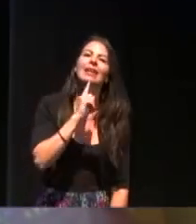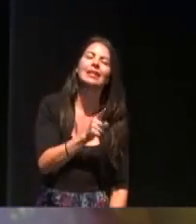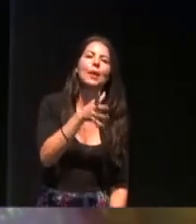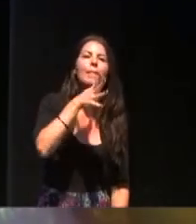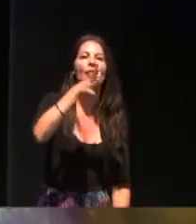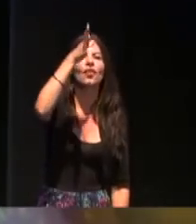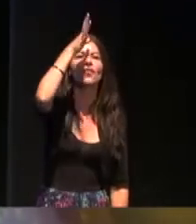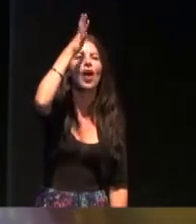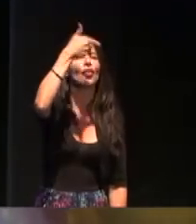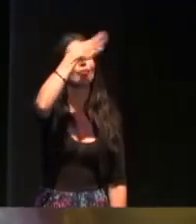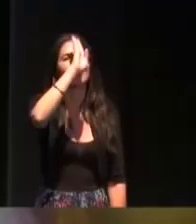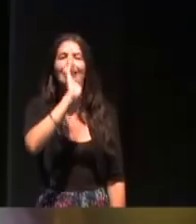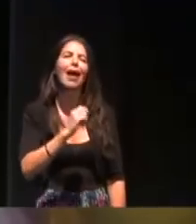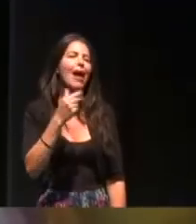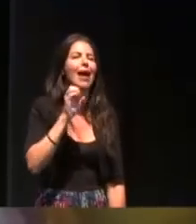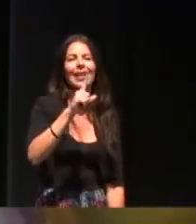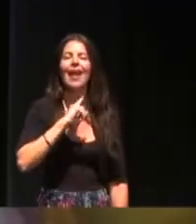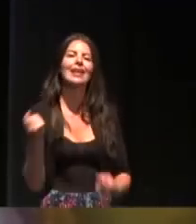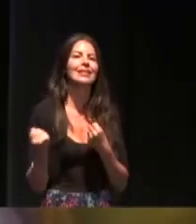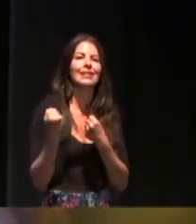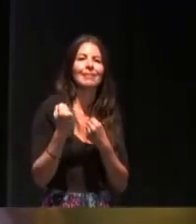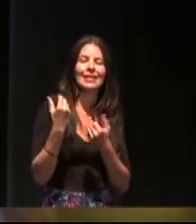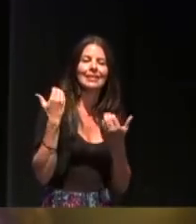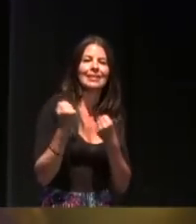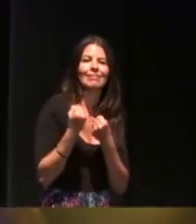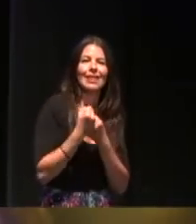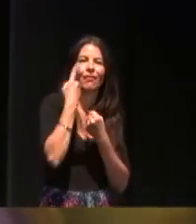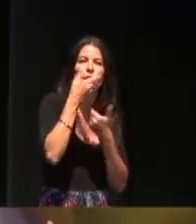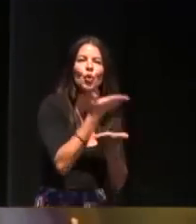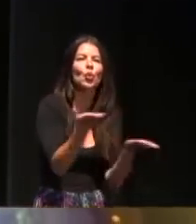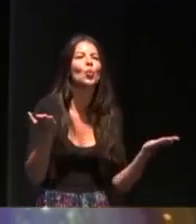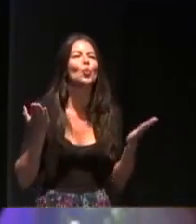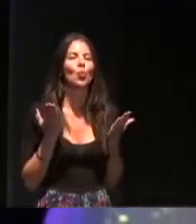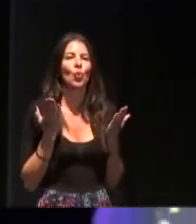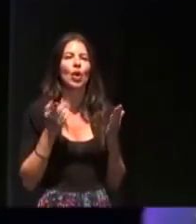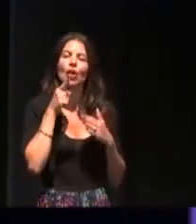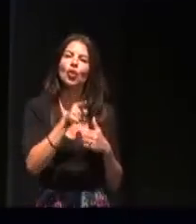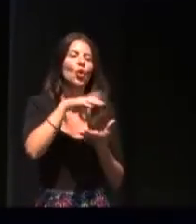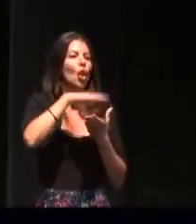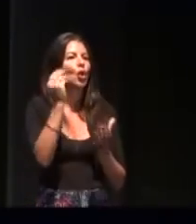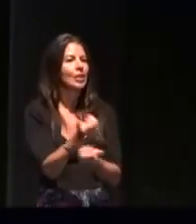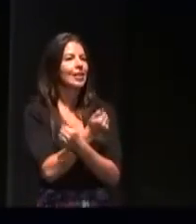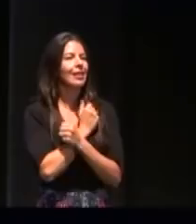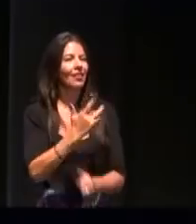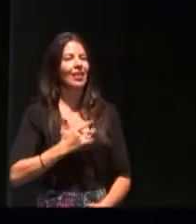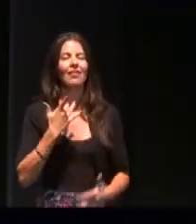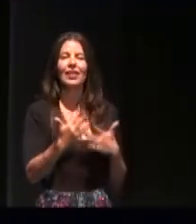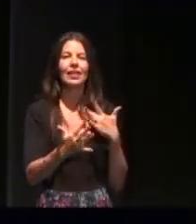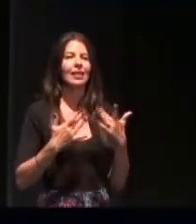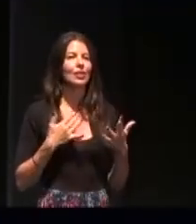Mother, Father, God presence has in store for those who love God. You're learning to live in the feeling tone of the